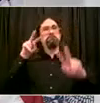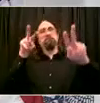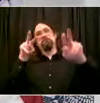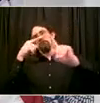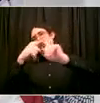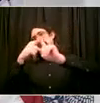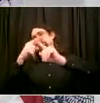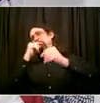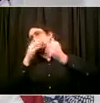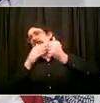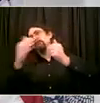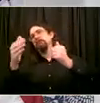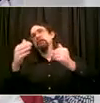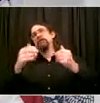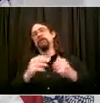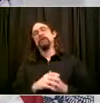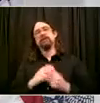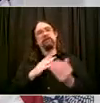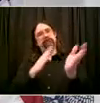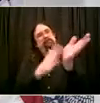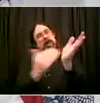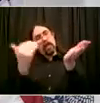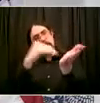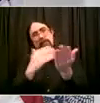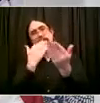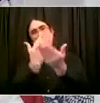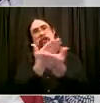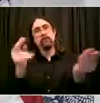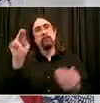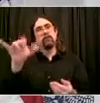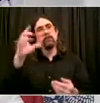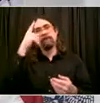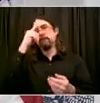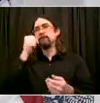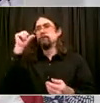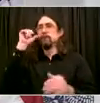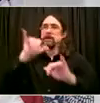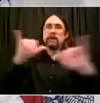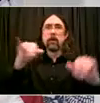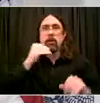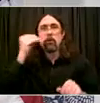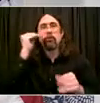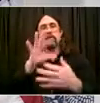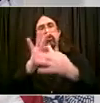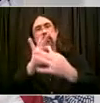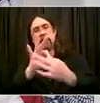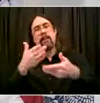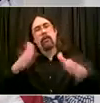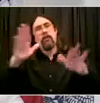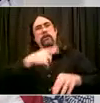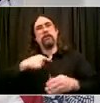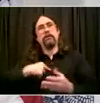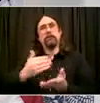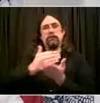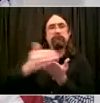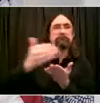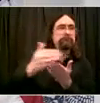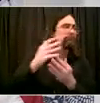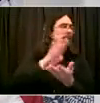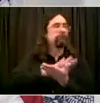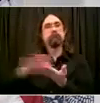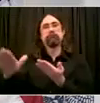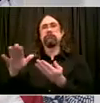your neighbors. Thank you. That same spirit is what's going to take us through this crisis, overcome the coronavirus, and bring us back to a